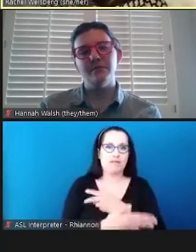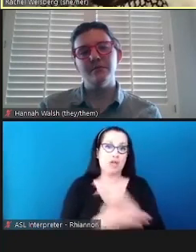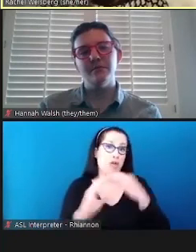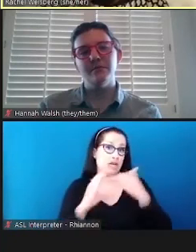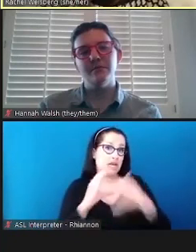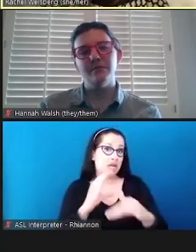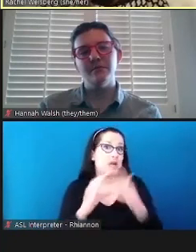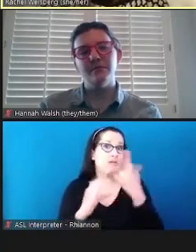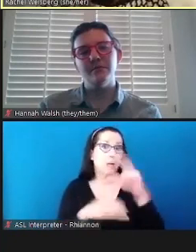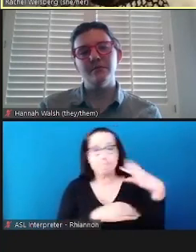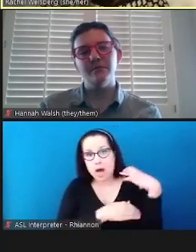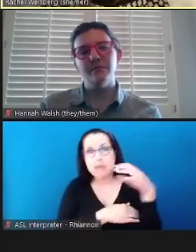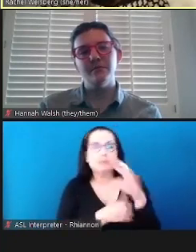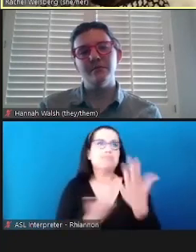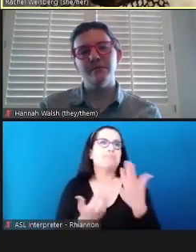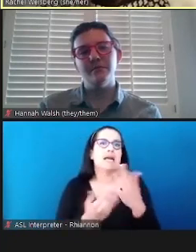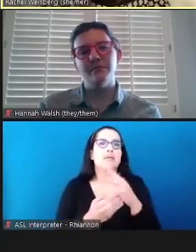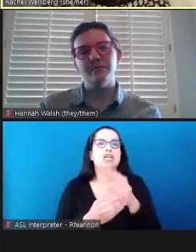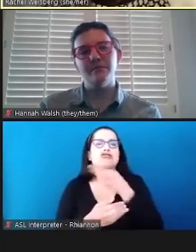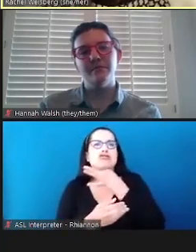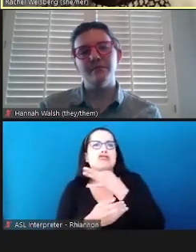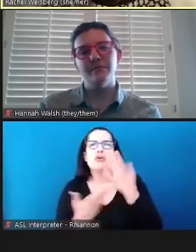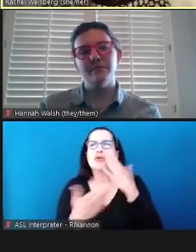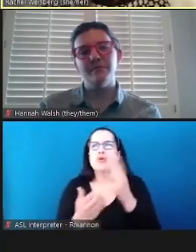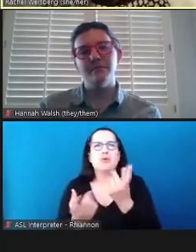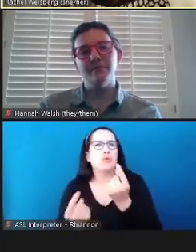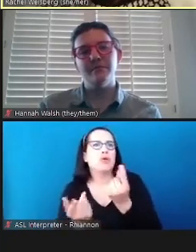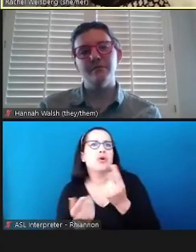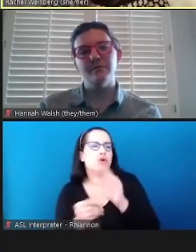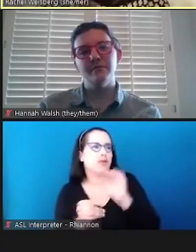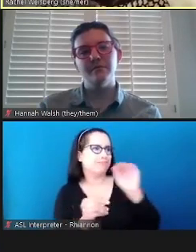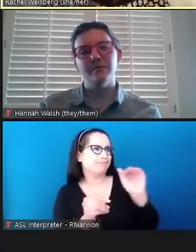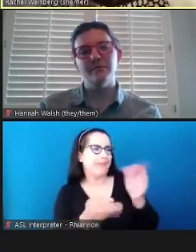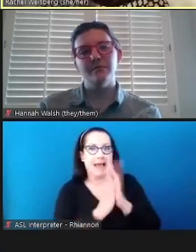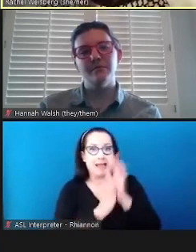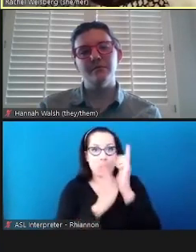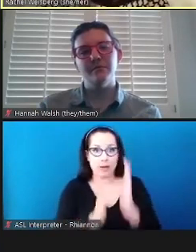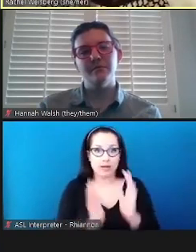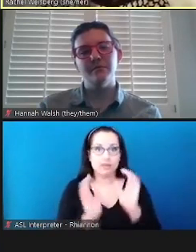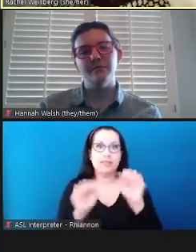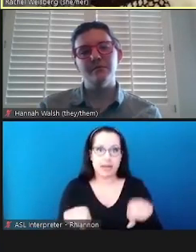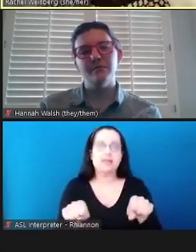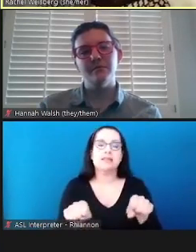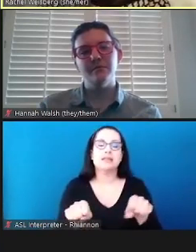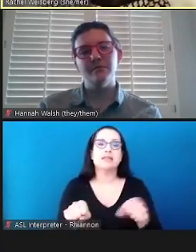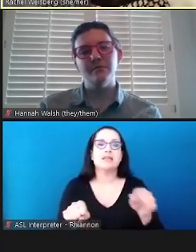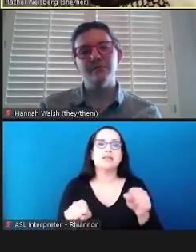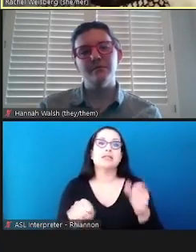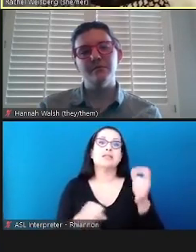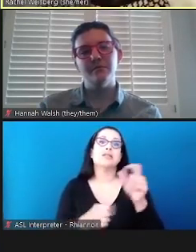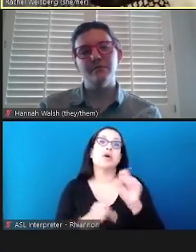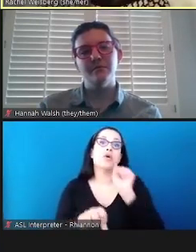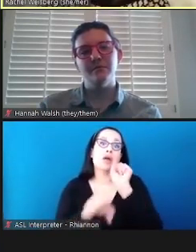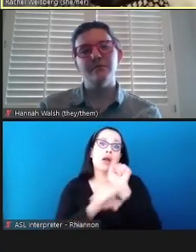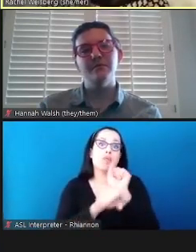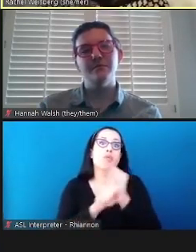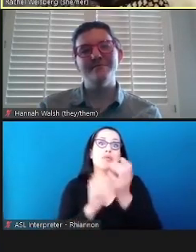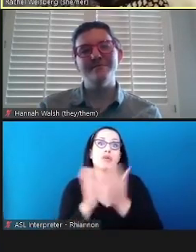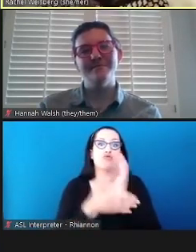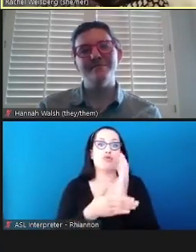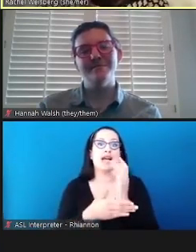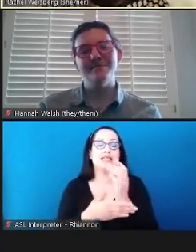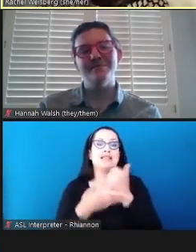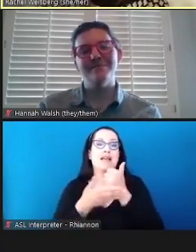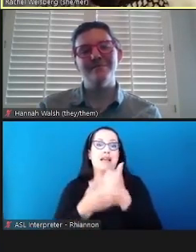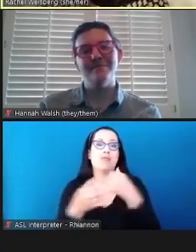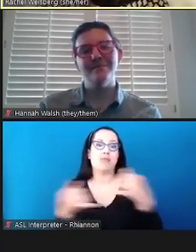you have a question and you're not sure where to turn. I mean, really, with the Employment Rights Helpline, there's no question that's too little or too small. We